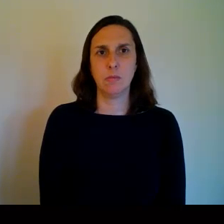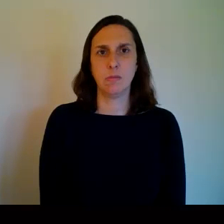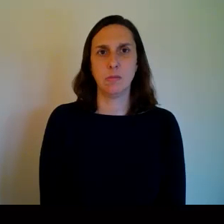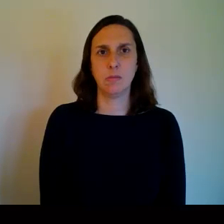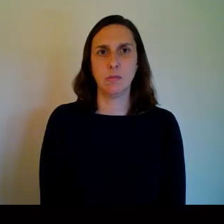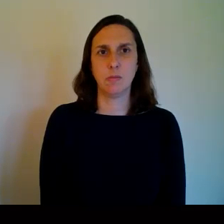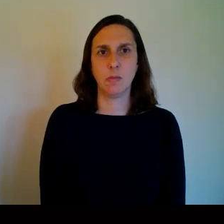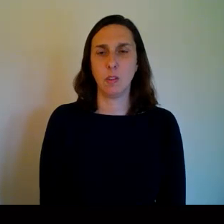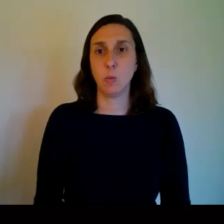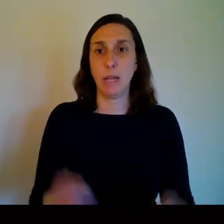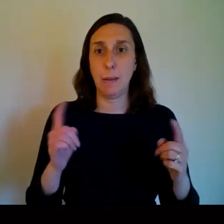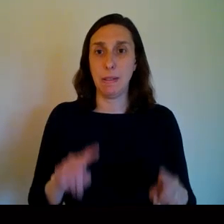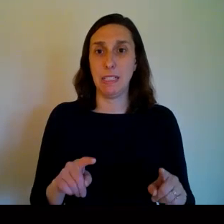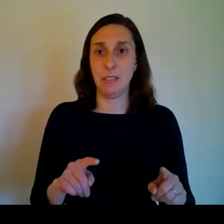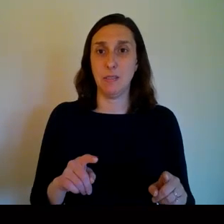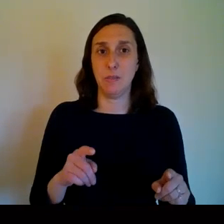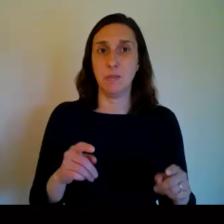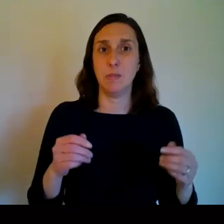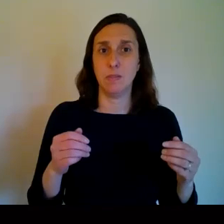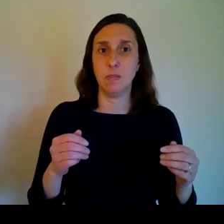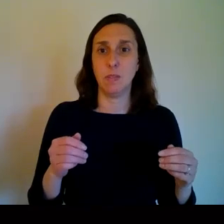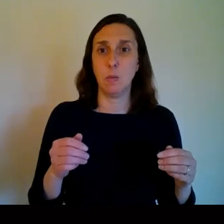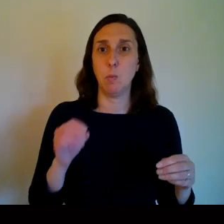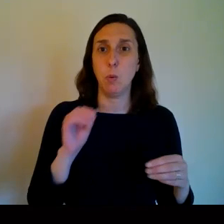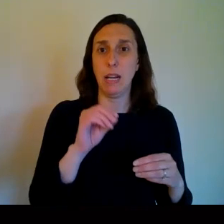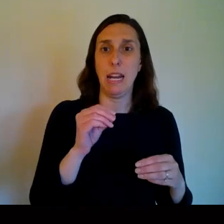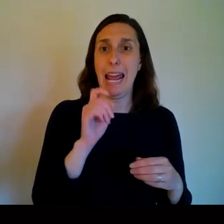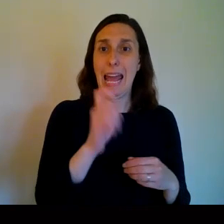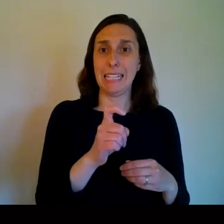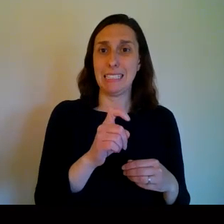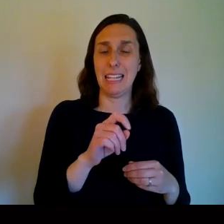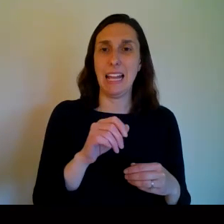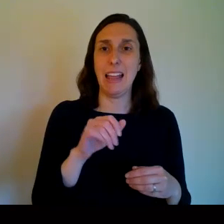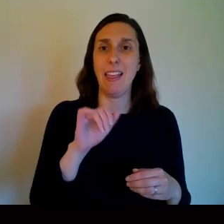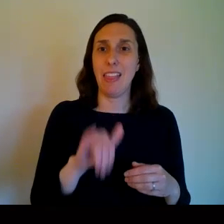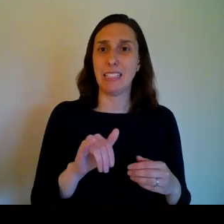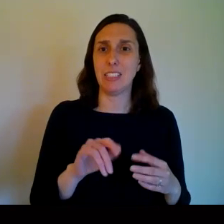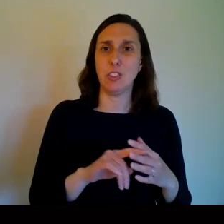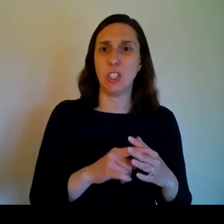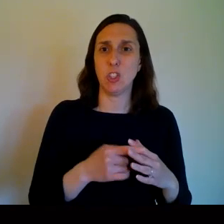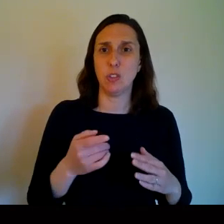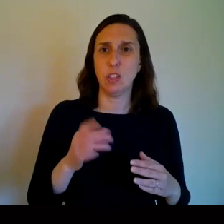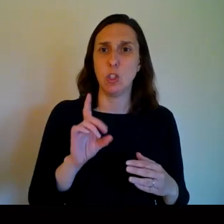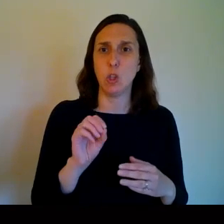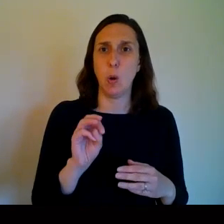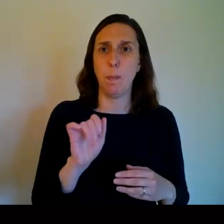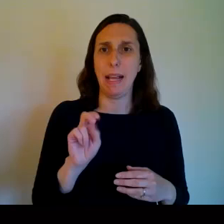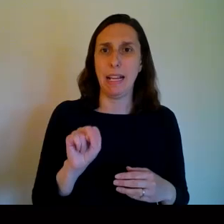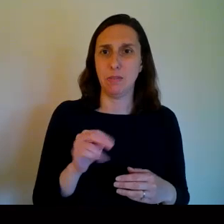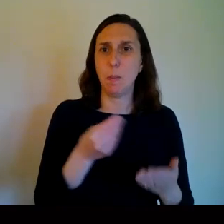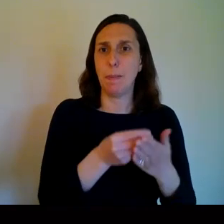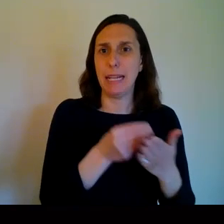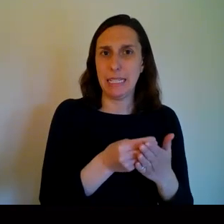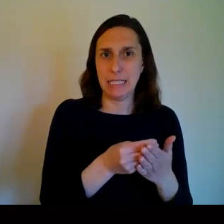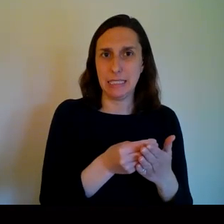you put in X, which is your initial domain, money. It drops into F, I'm